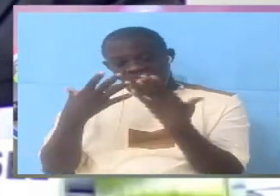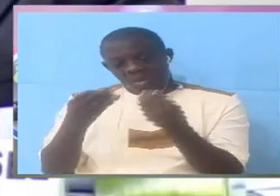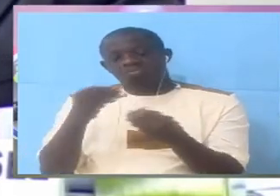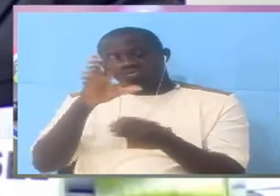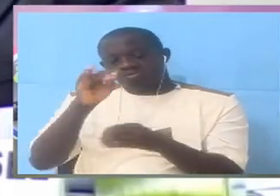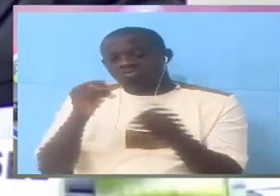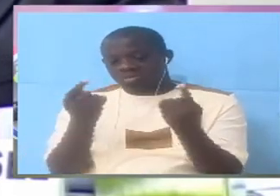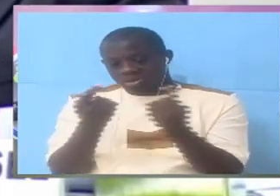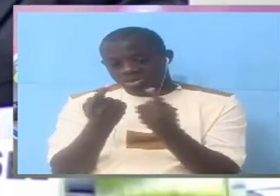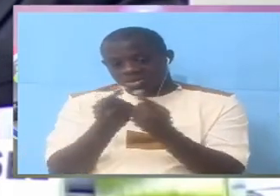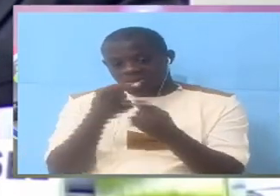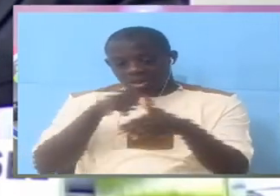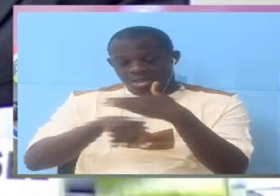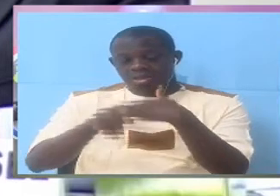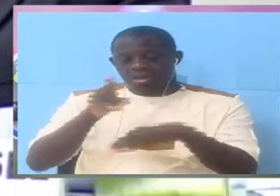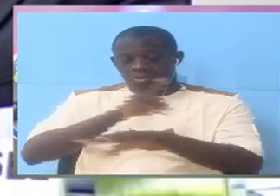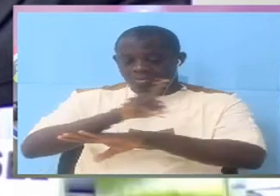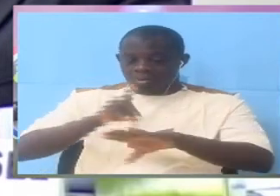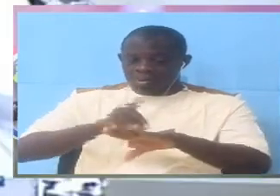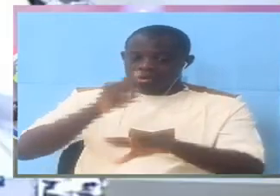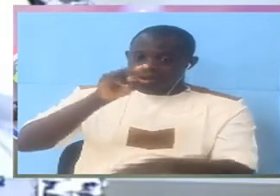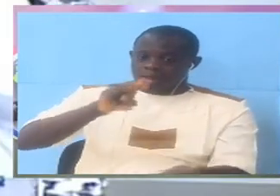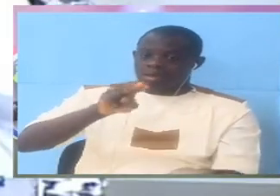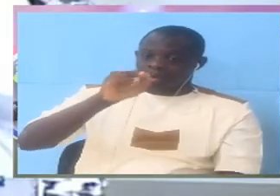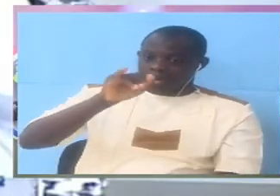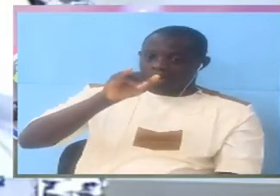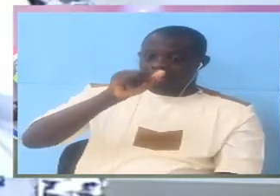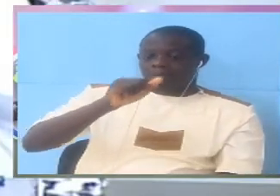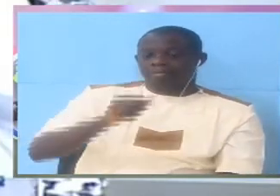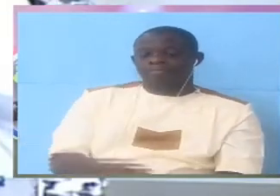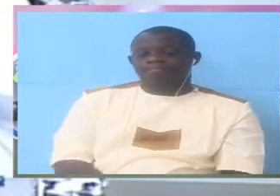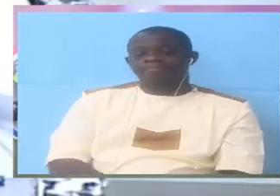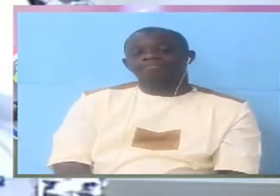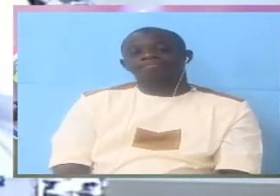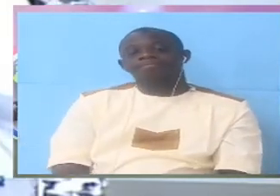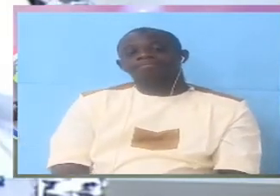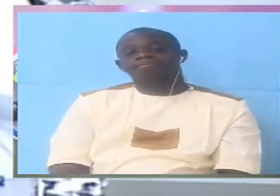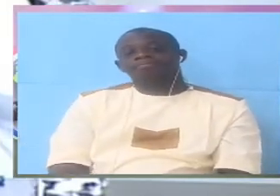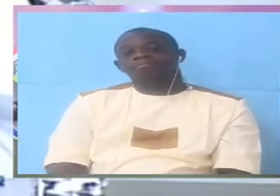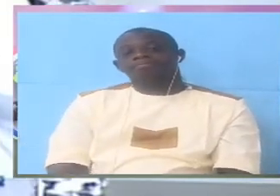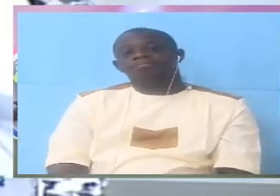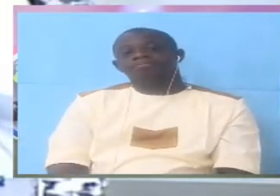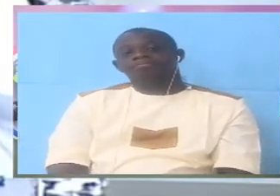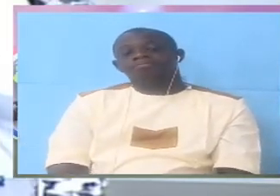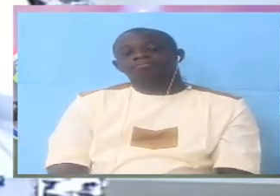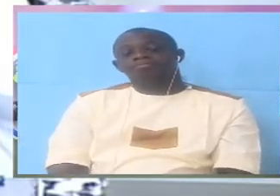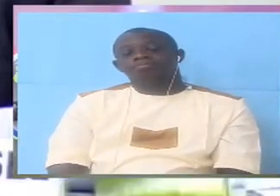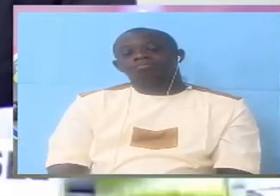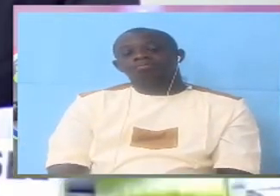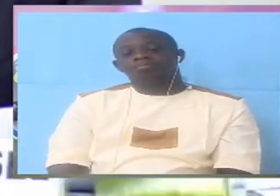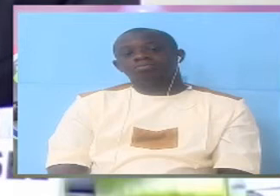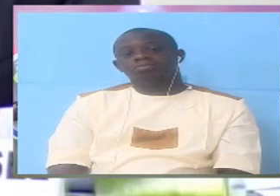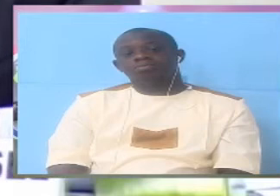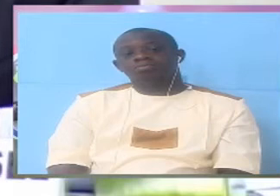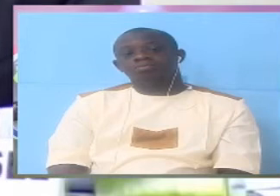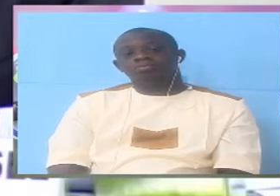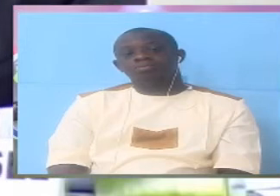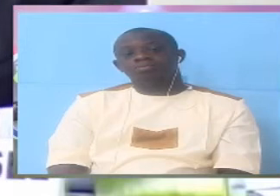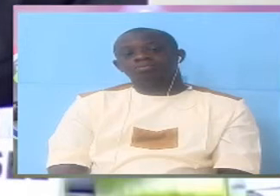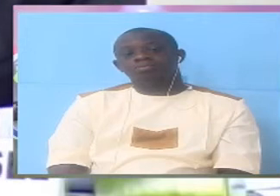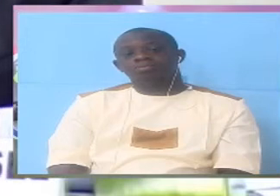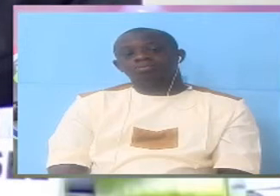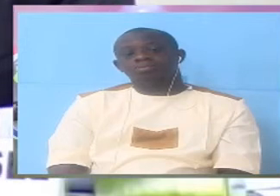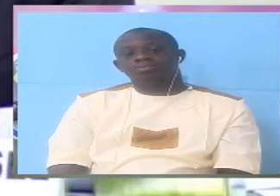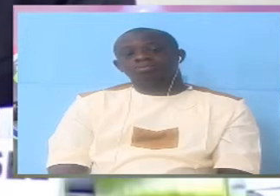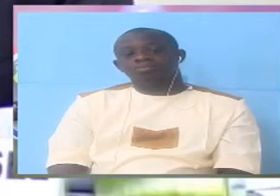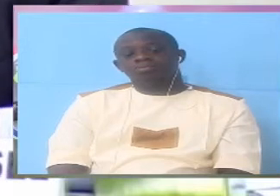NIA. In all the three credible